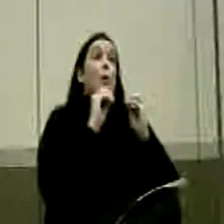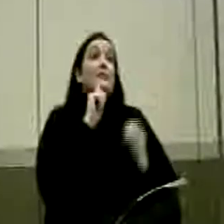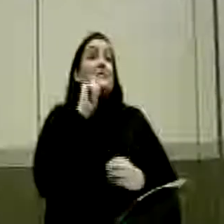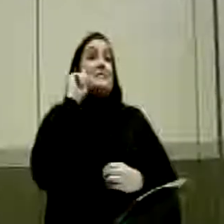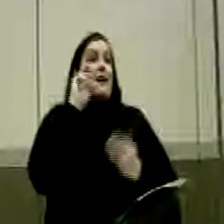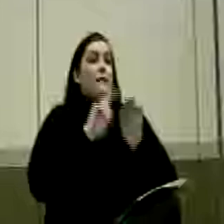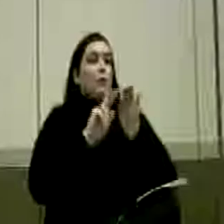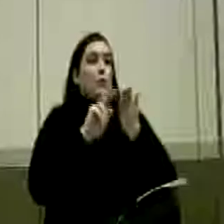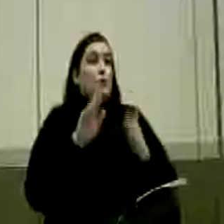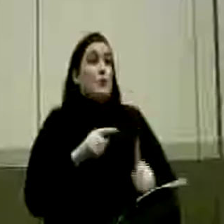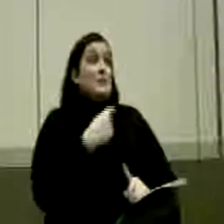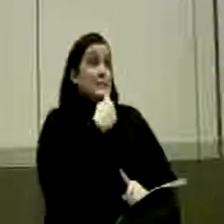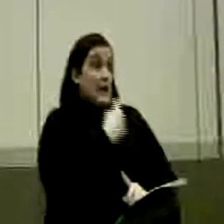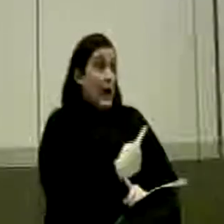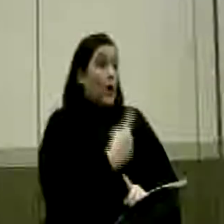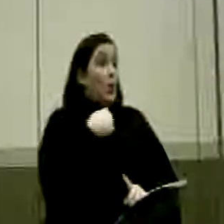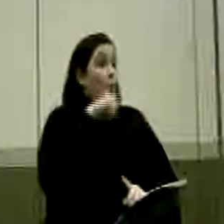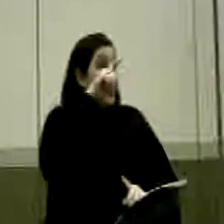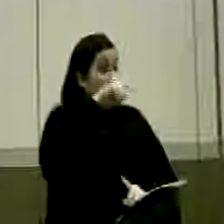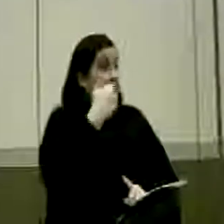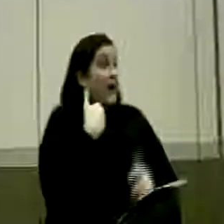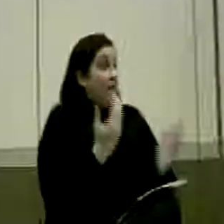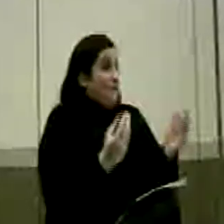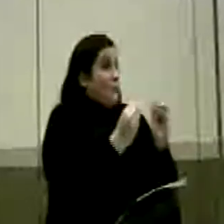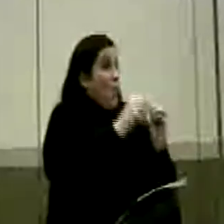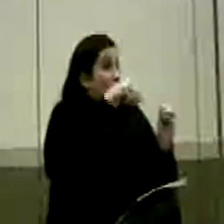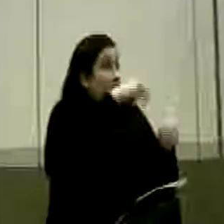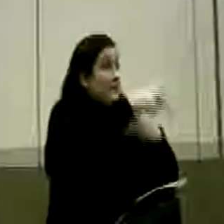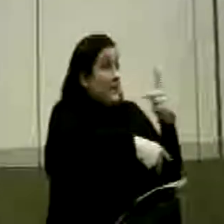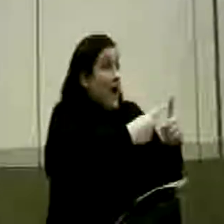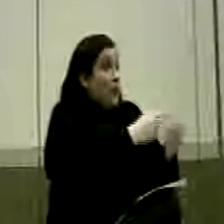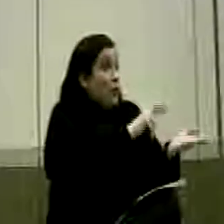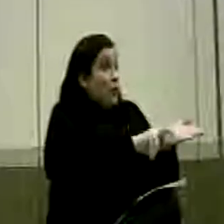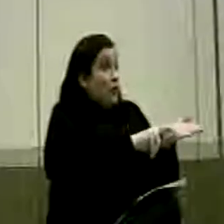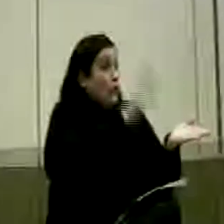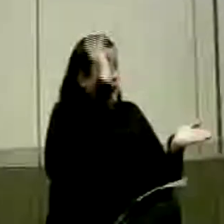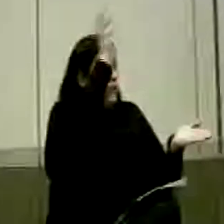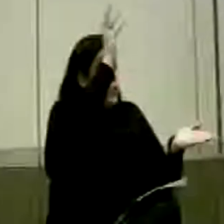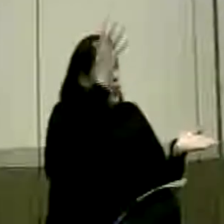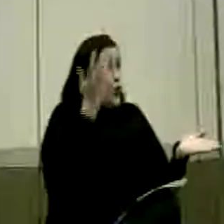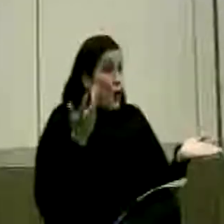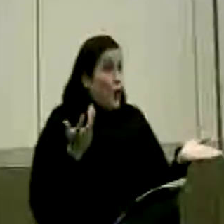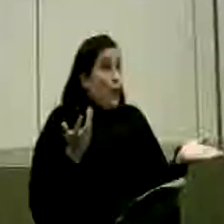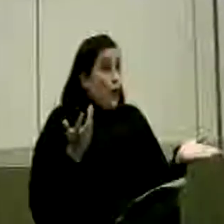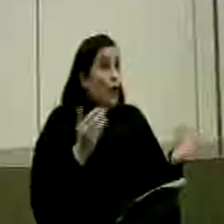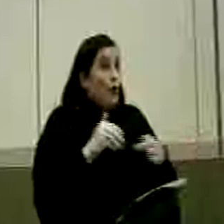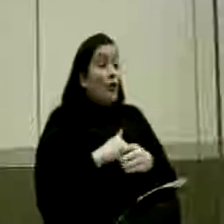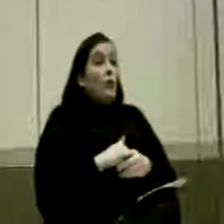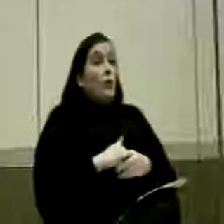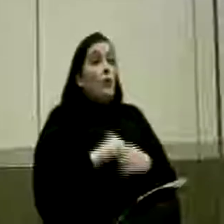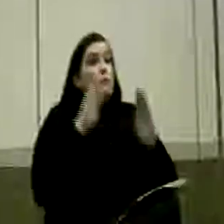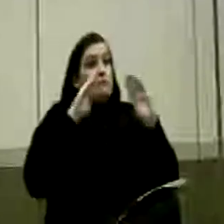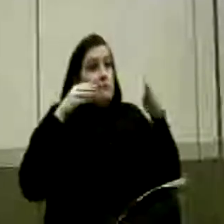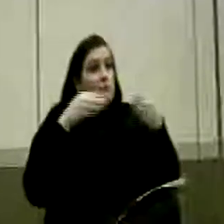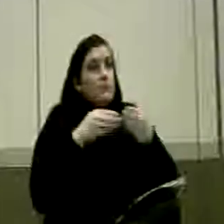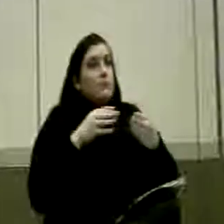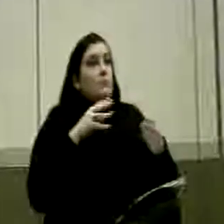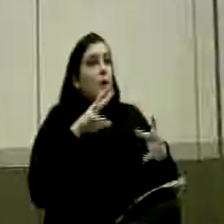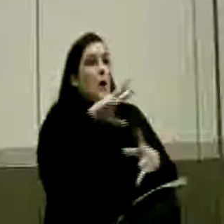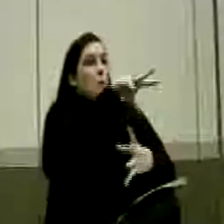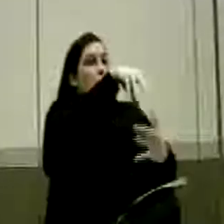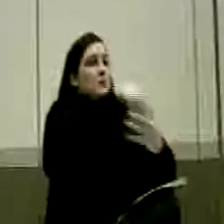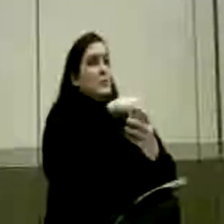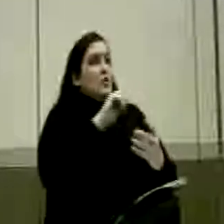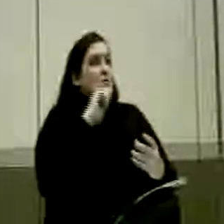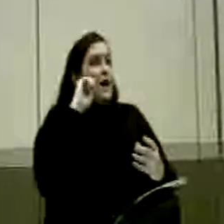saying we need to have more of this kind of research in the future, looking at the participation of